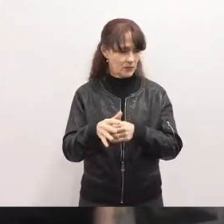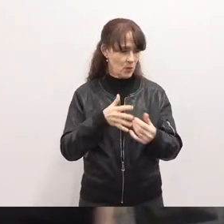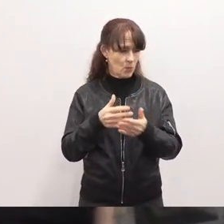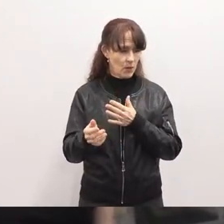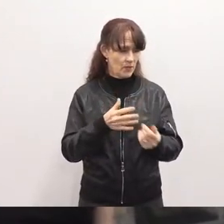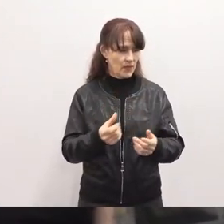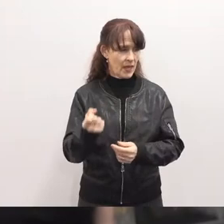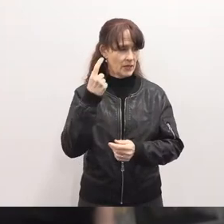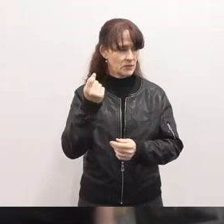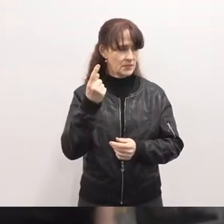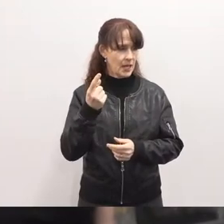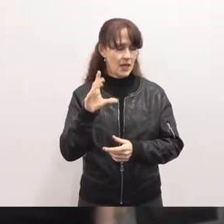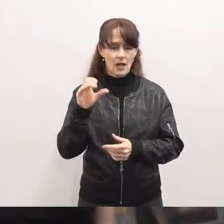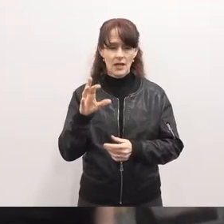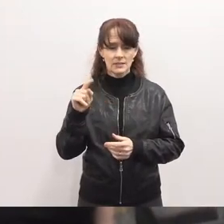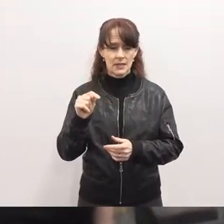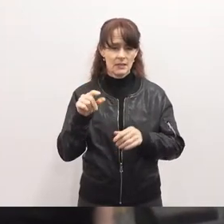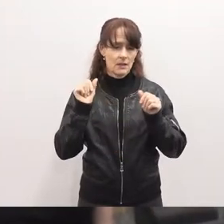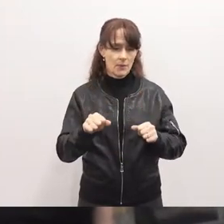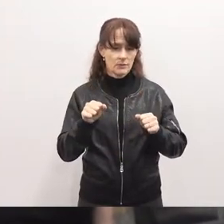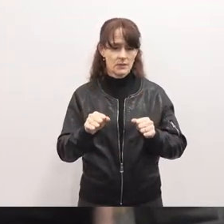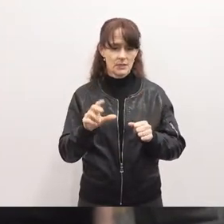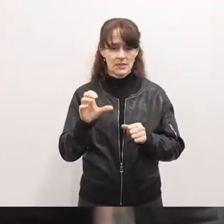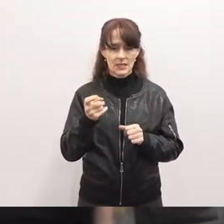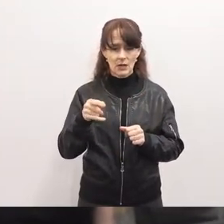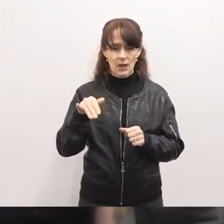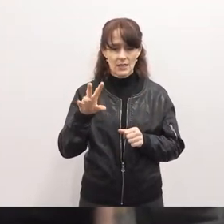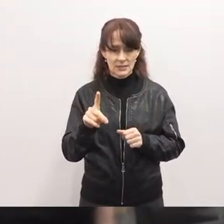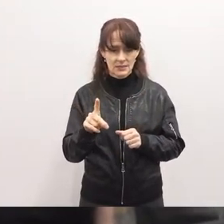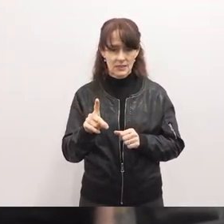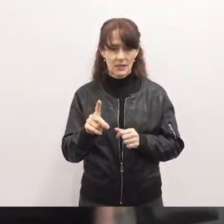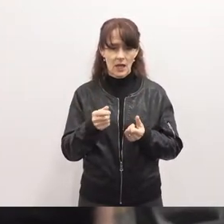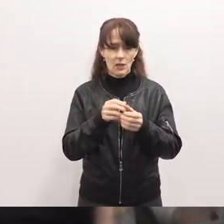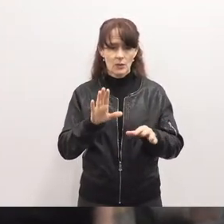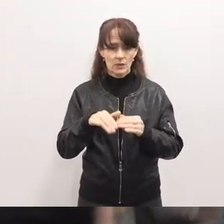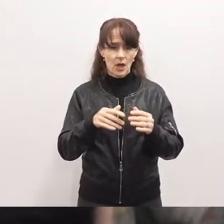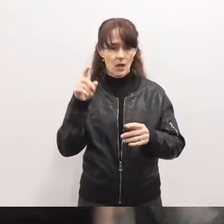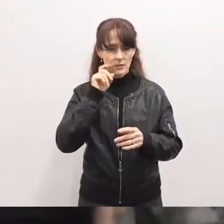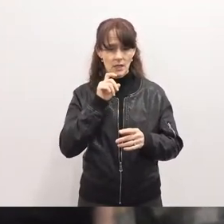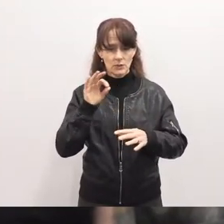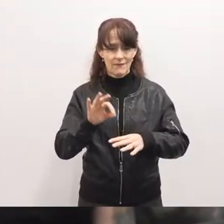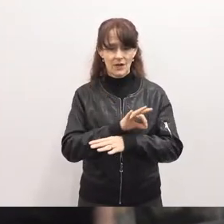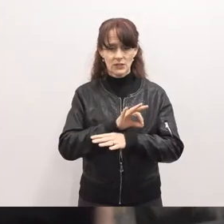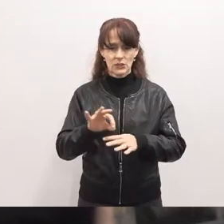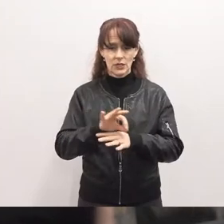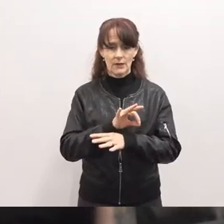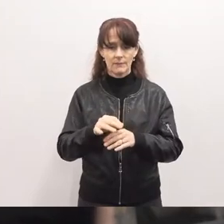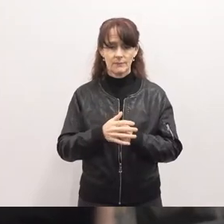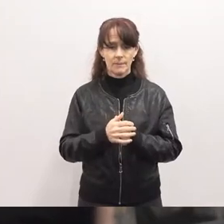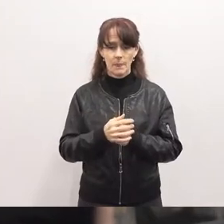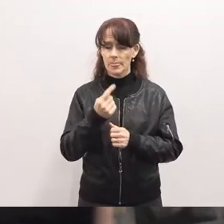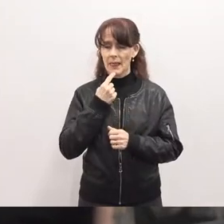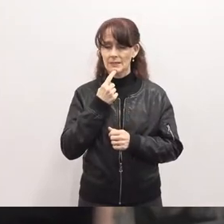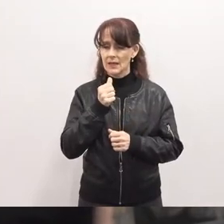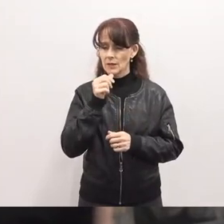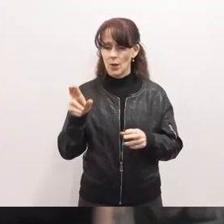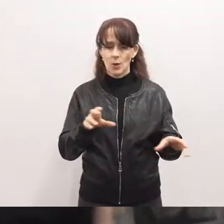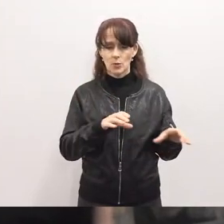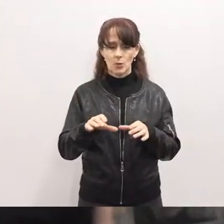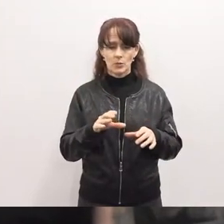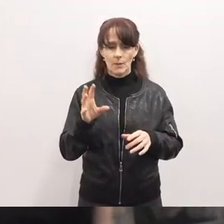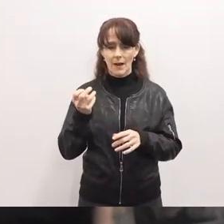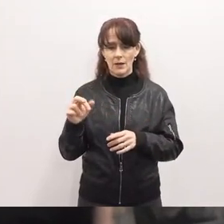understand this is consent to being potentially sterilized and losing all sexual function. They say they don't do this to